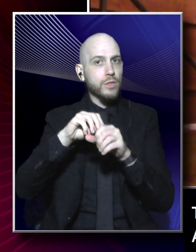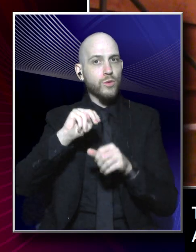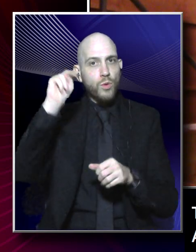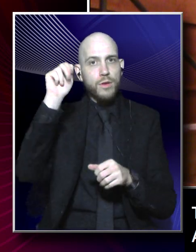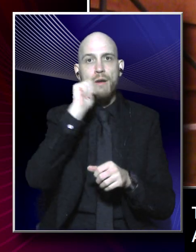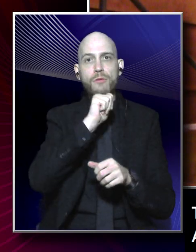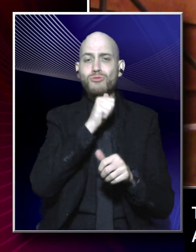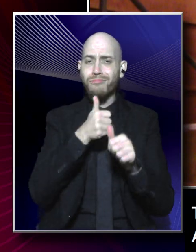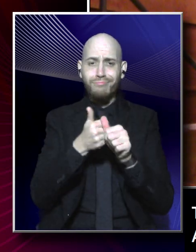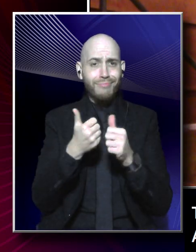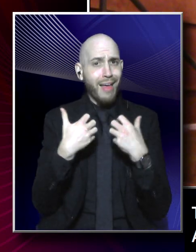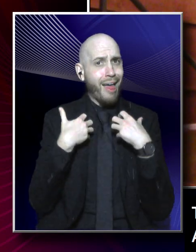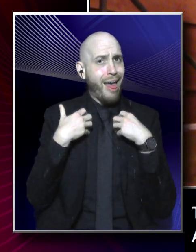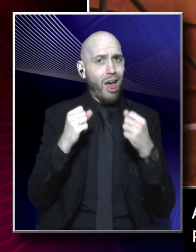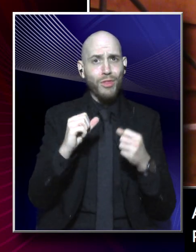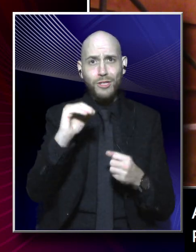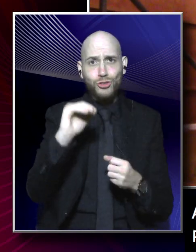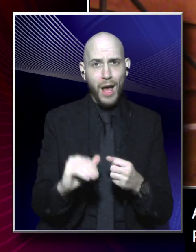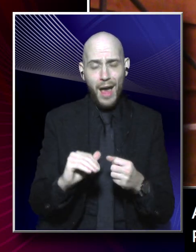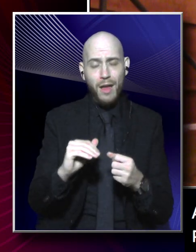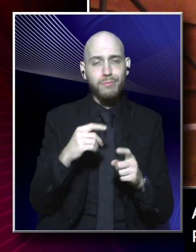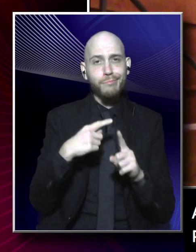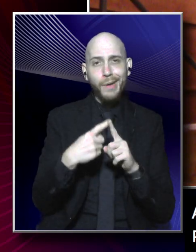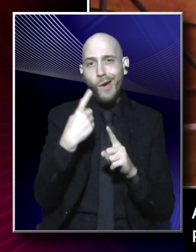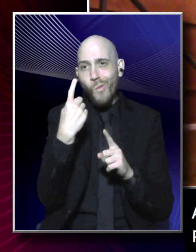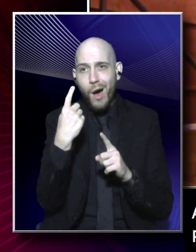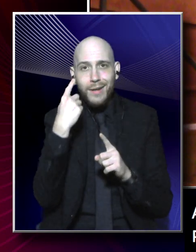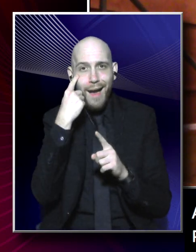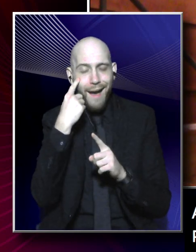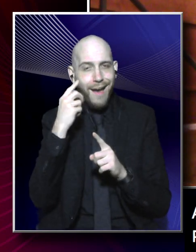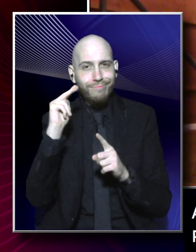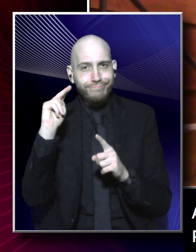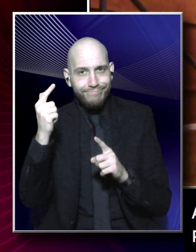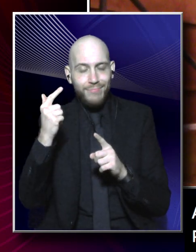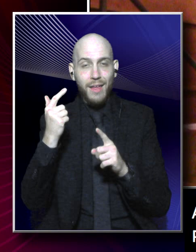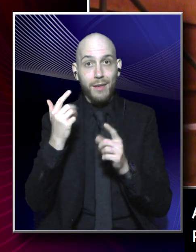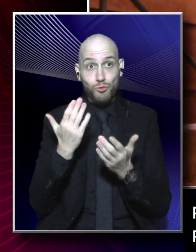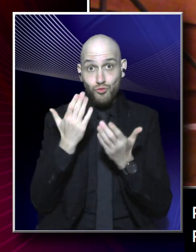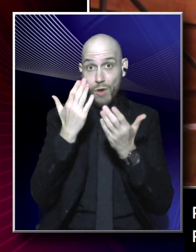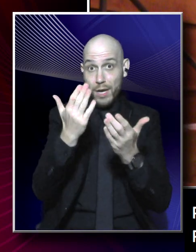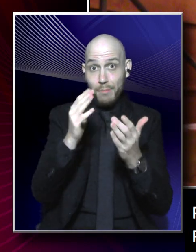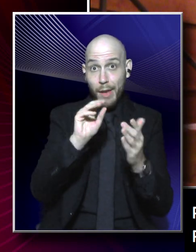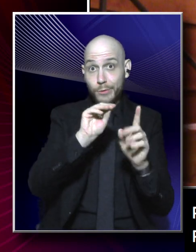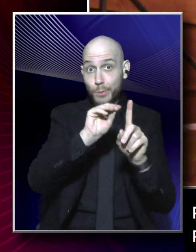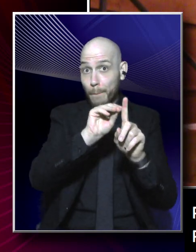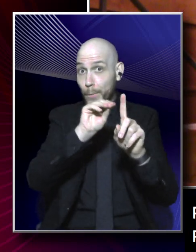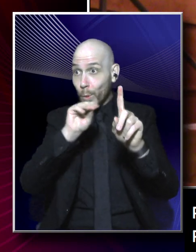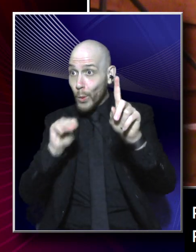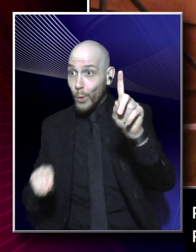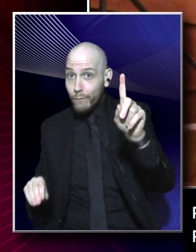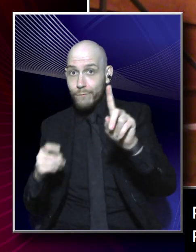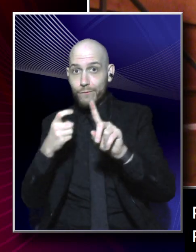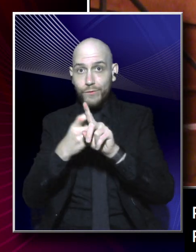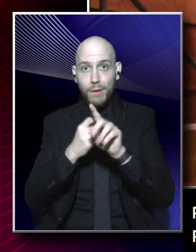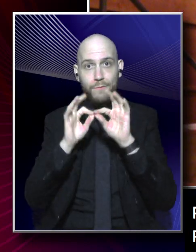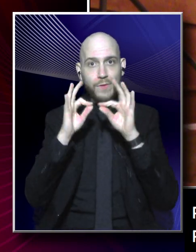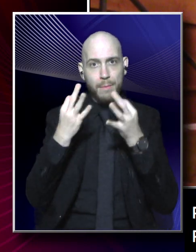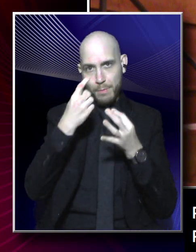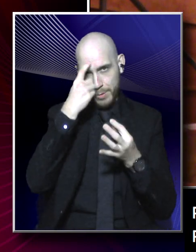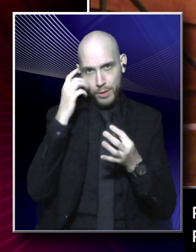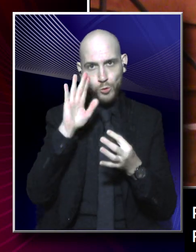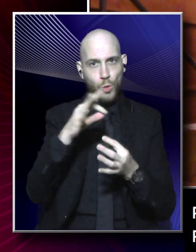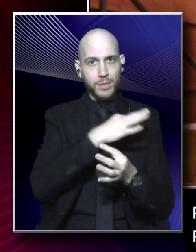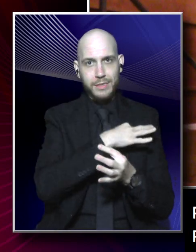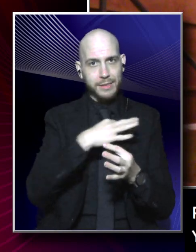healthy child, minus one eye for today, recommended to live away from people he loves because your staff can't teach Braille with curriculum